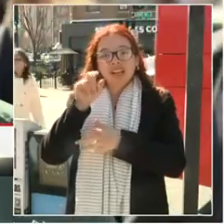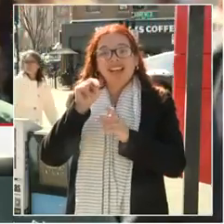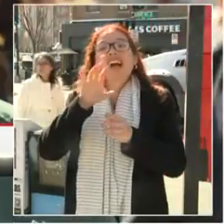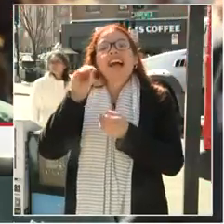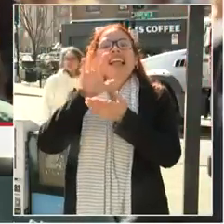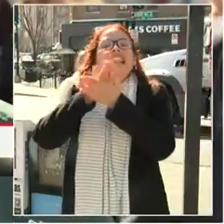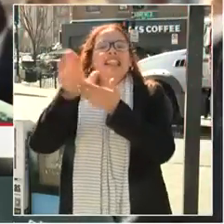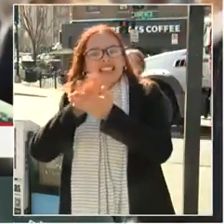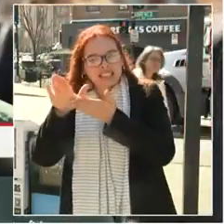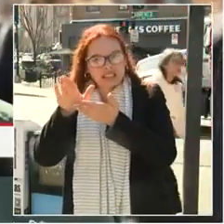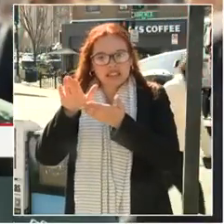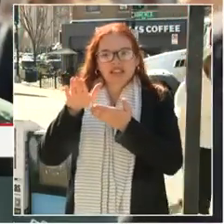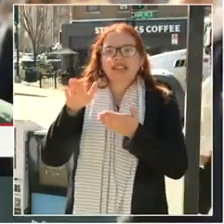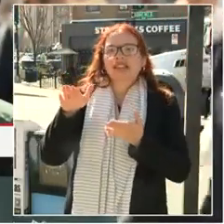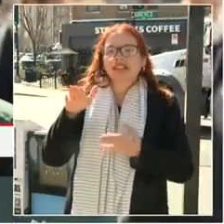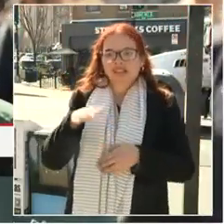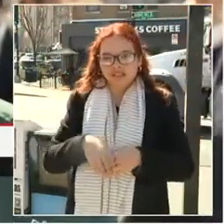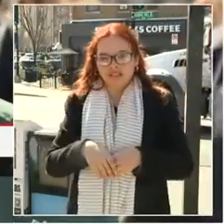Salah